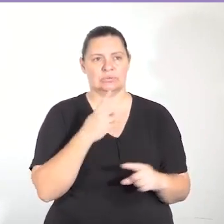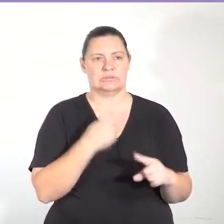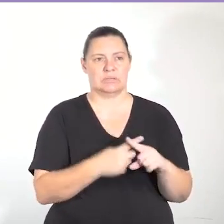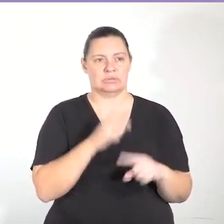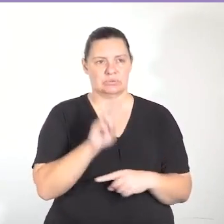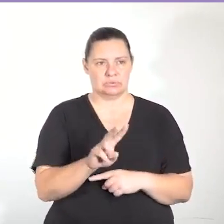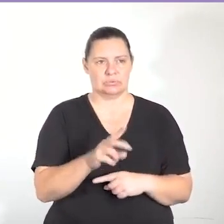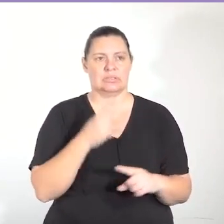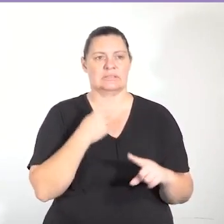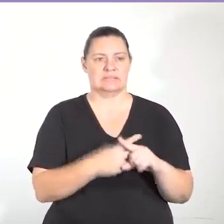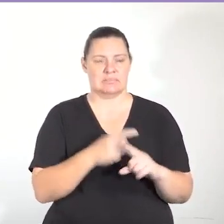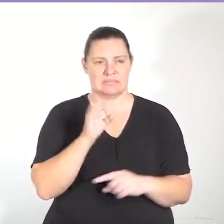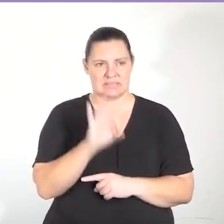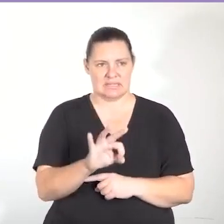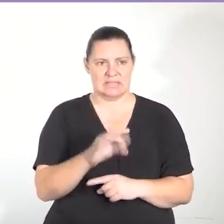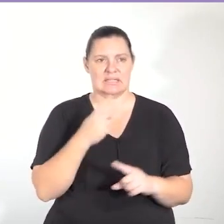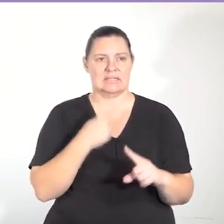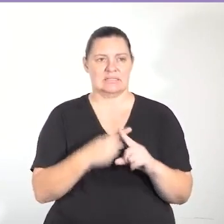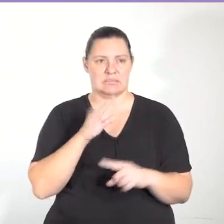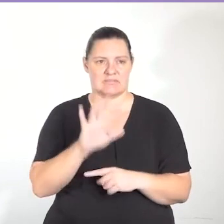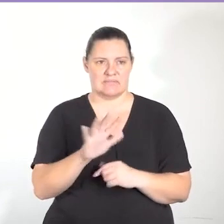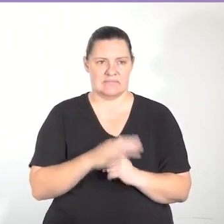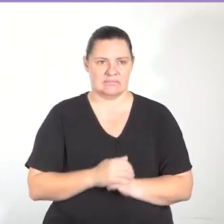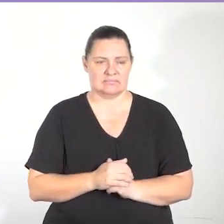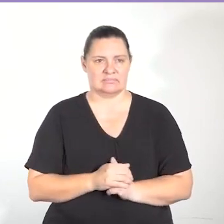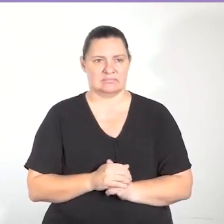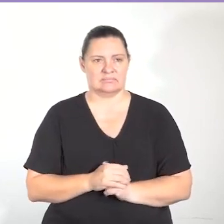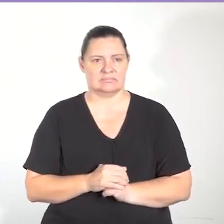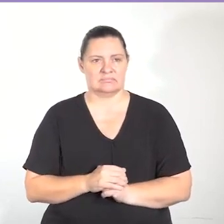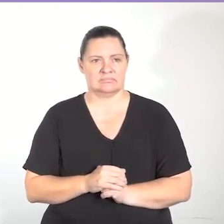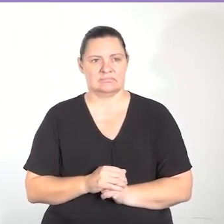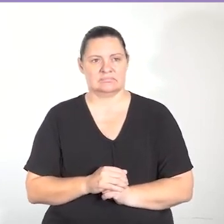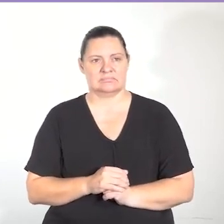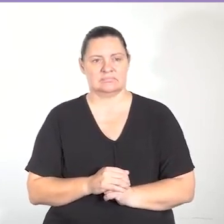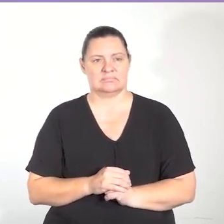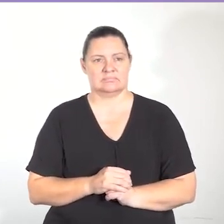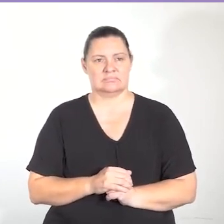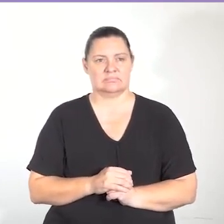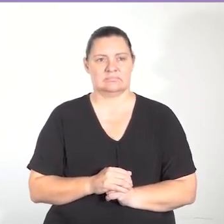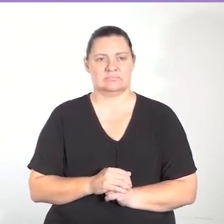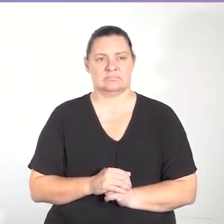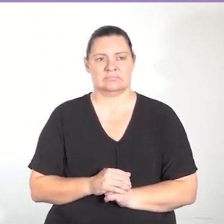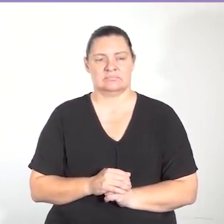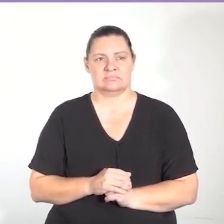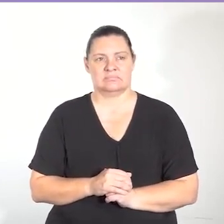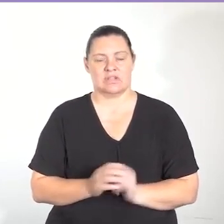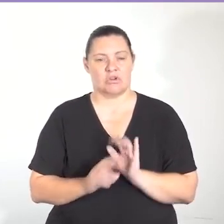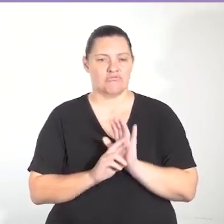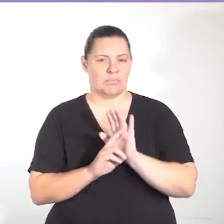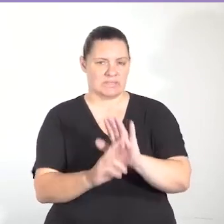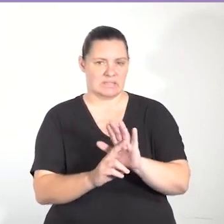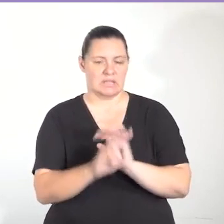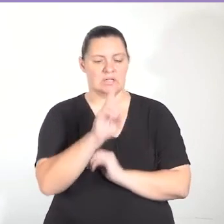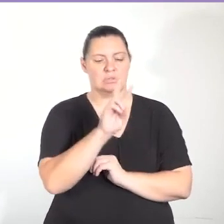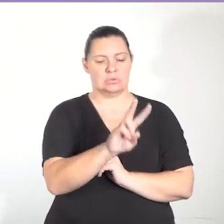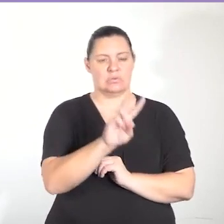times 2 times 2 times 3 times 5. So that's how we